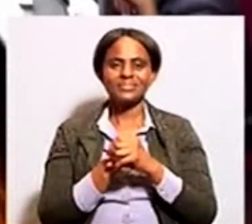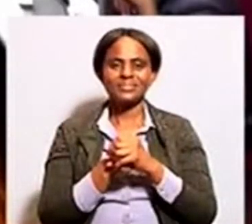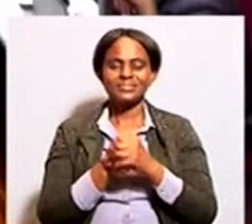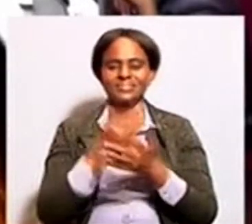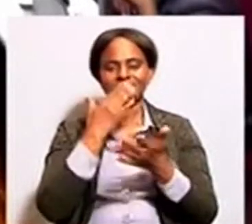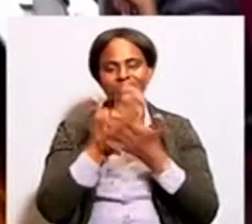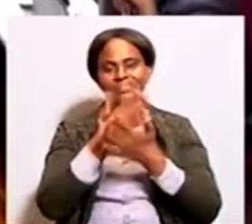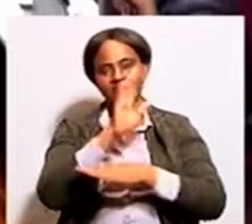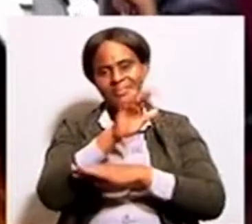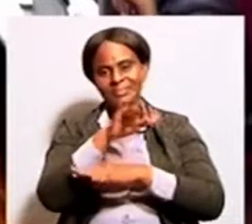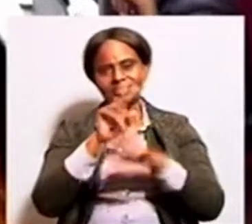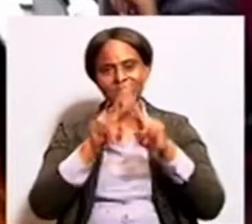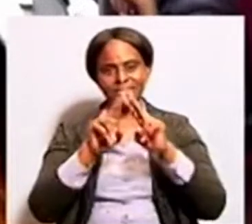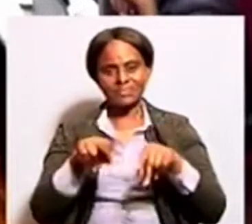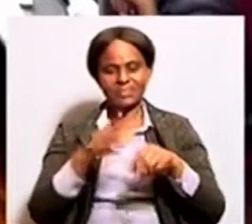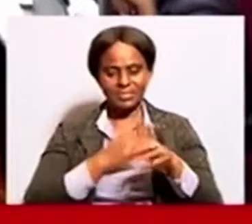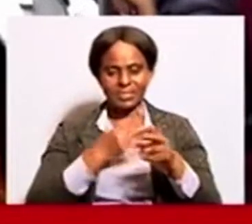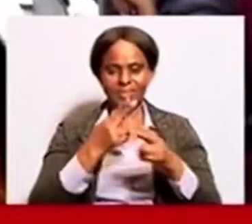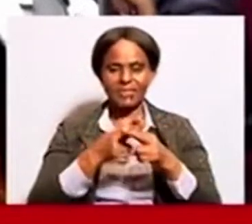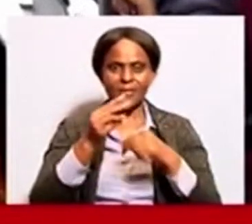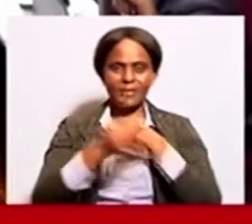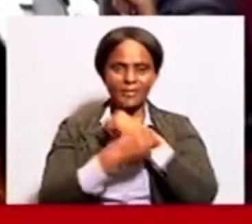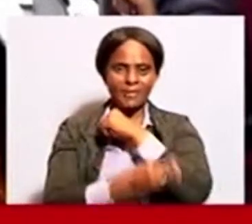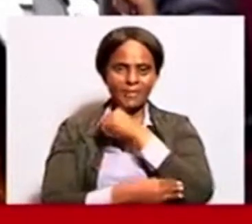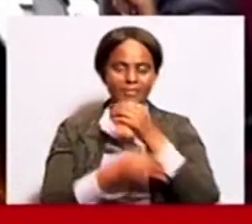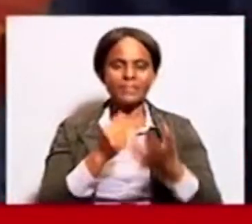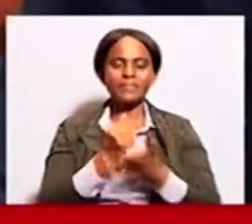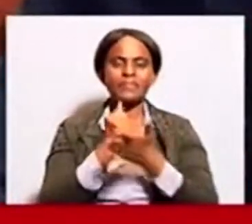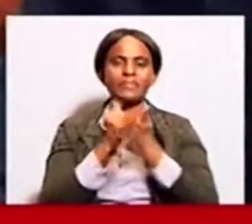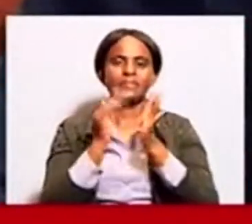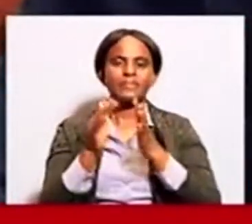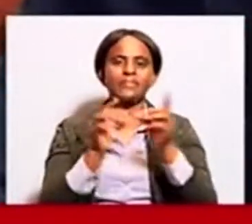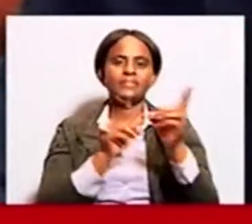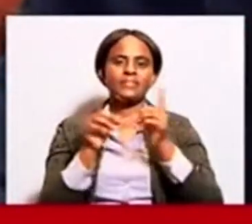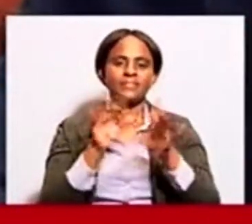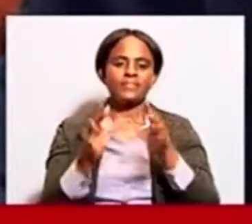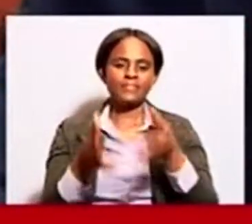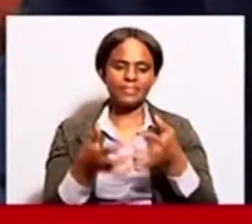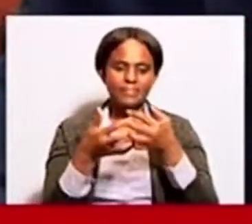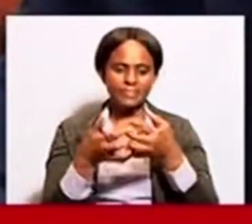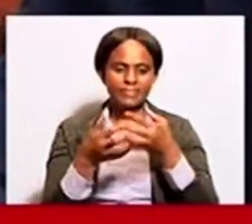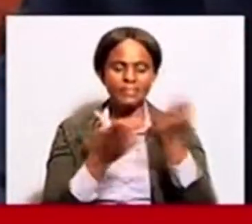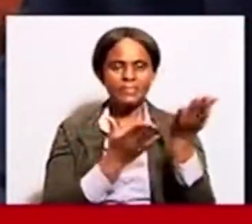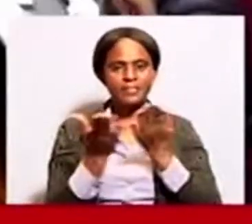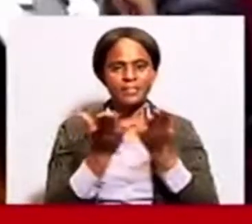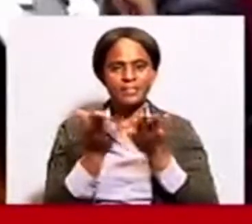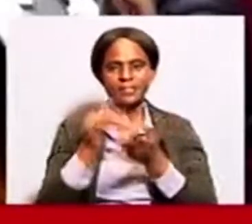Good afternoon, Chair. Nsonga Brighton, Assistant Director Engineering Services, Livingstone City Council.